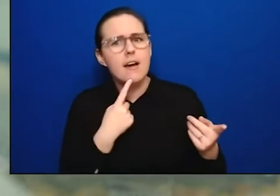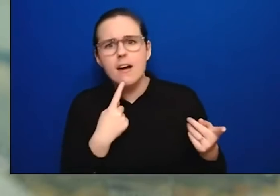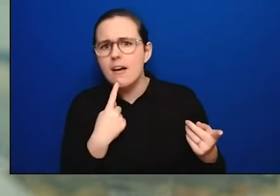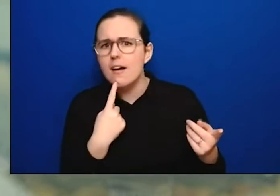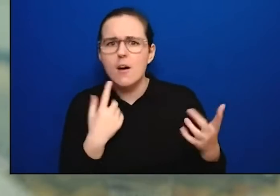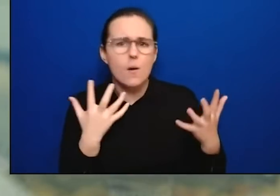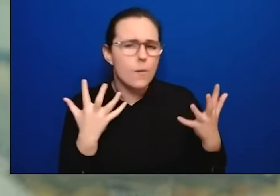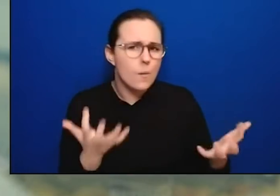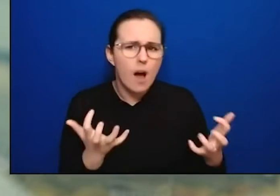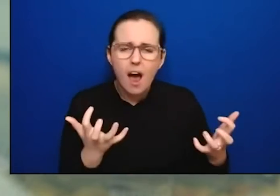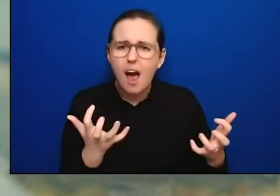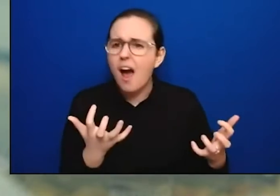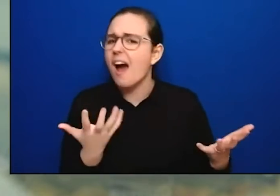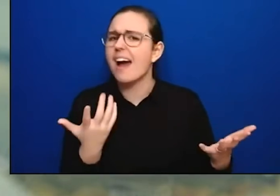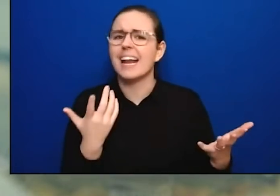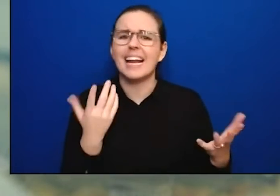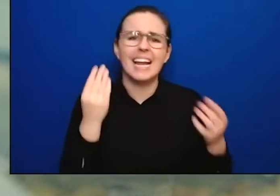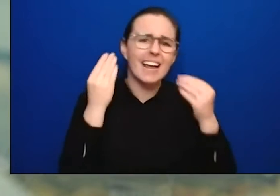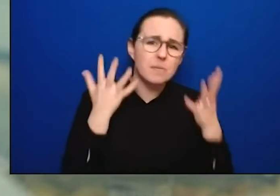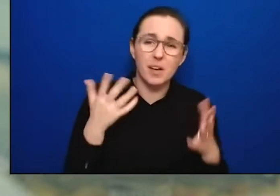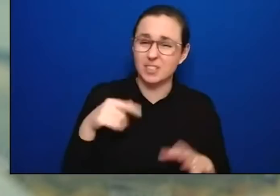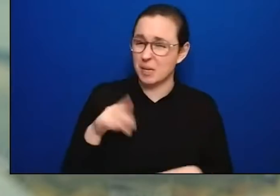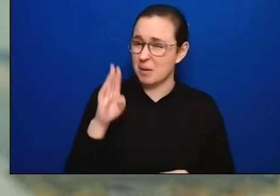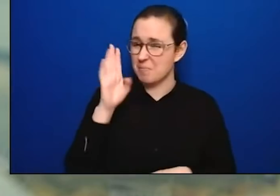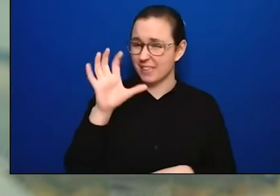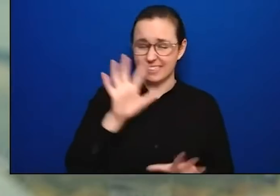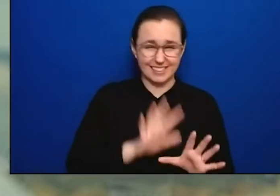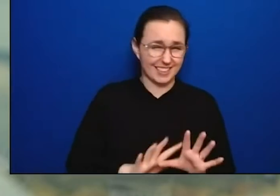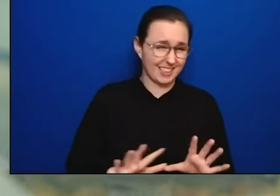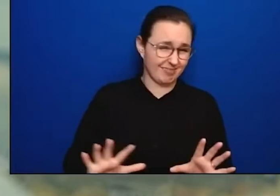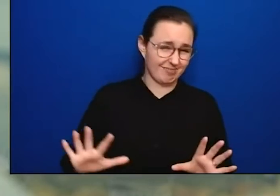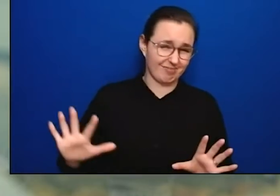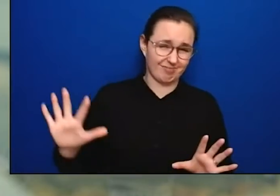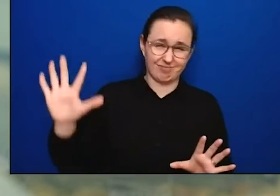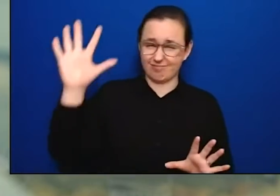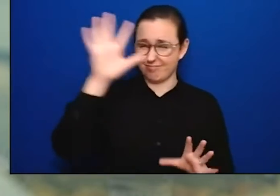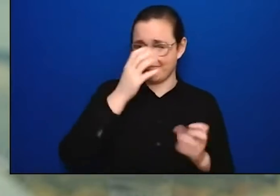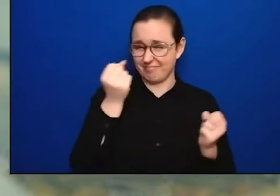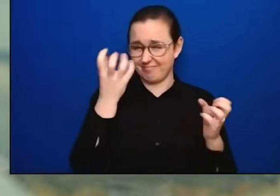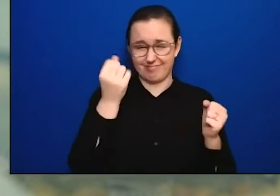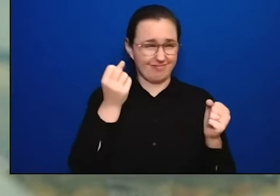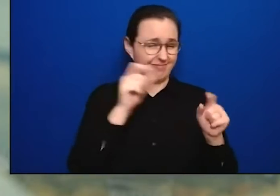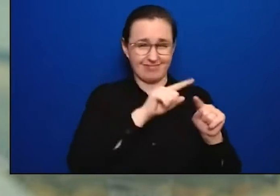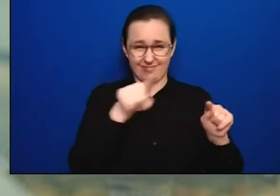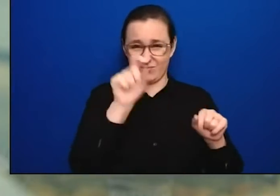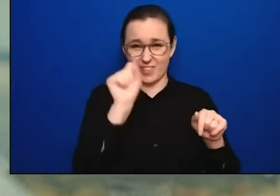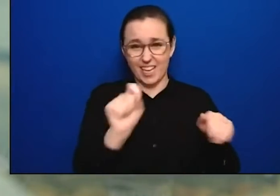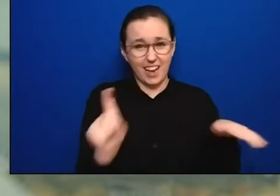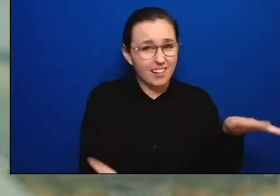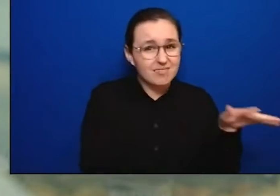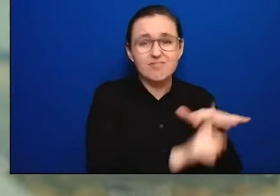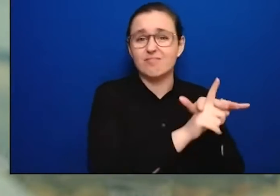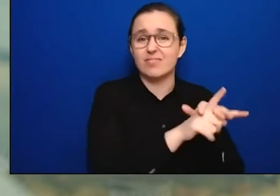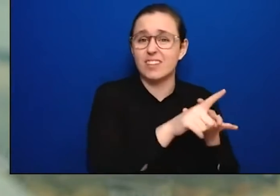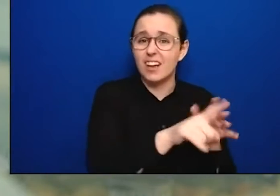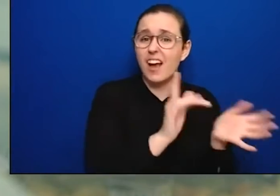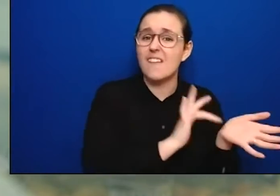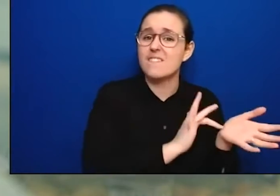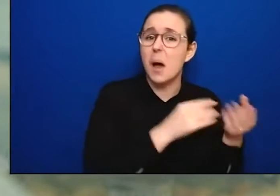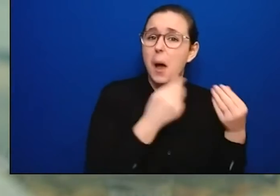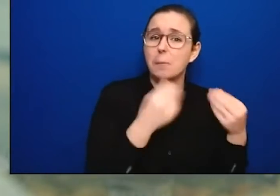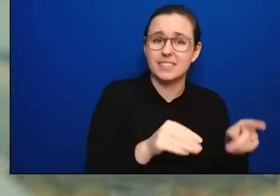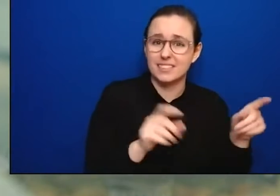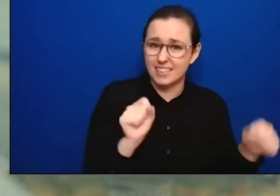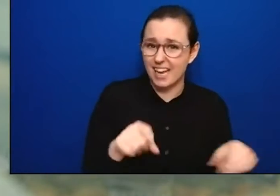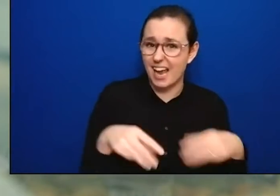anytime someone in that category wants to be vaccinated, at our hundreds of locations across British Columbia,